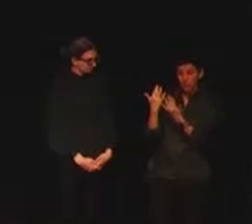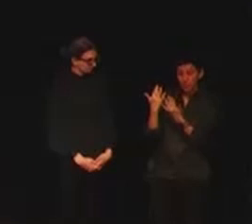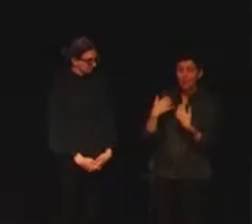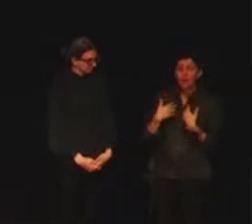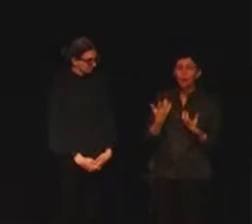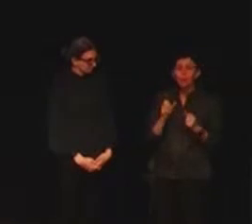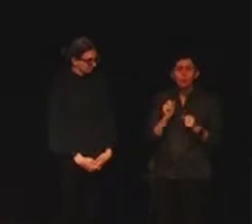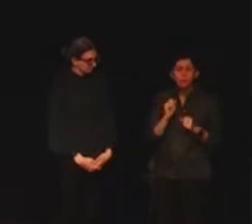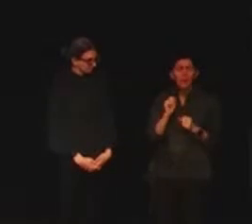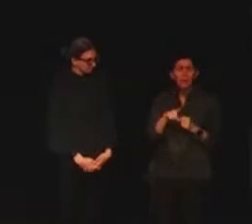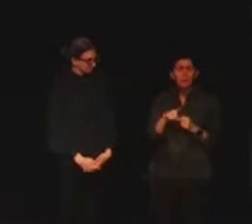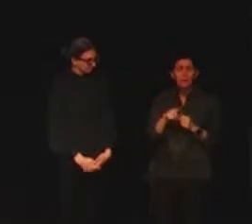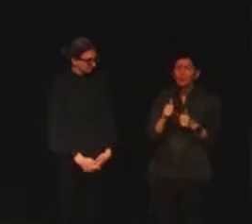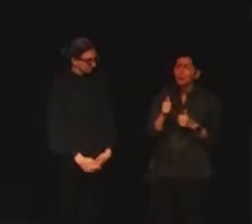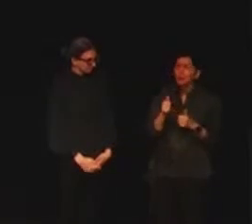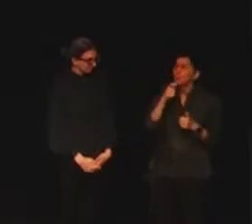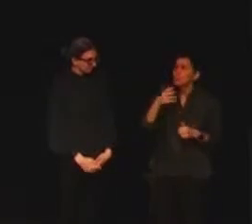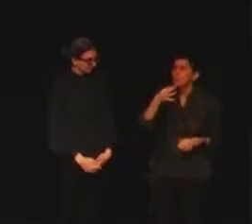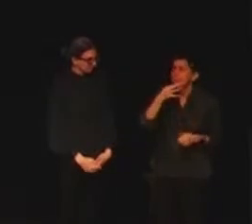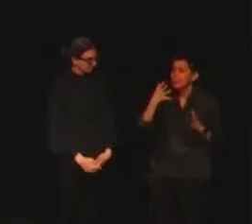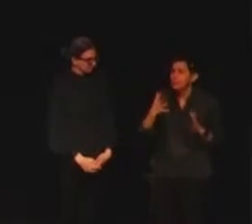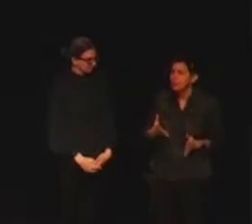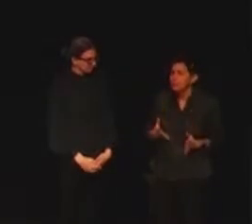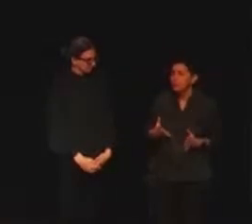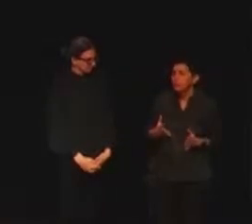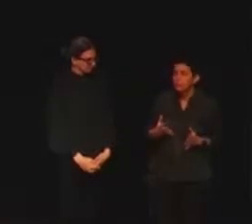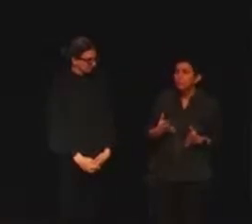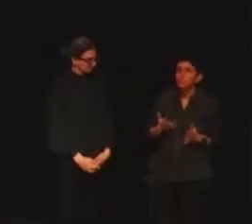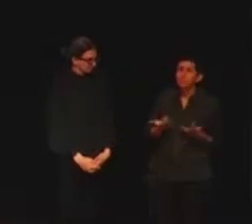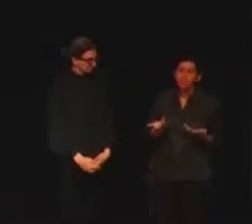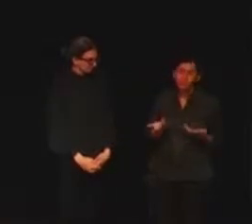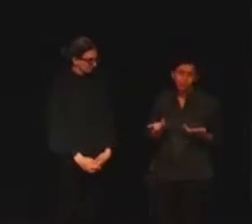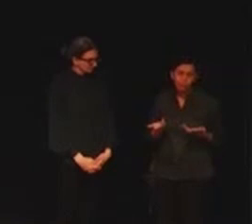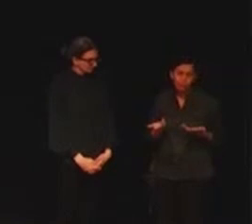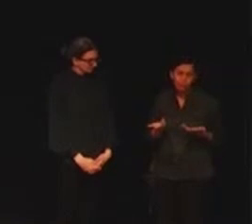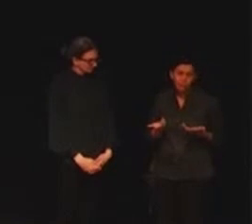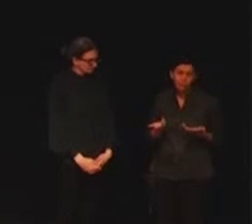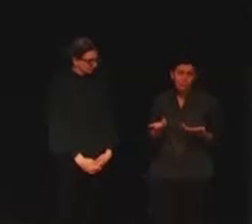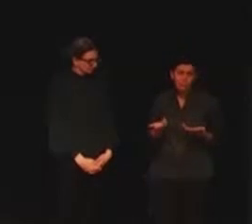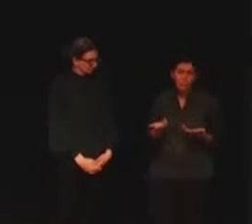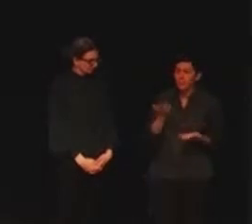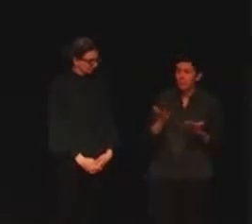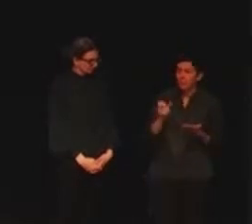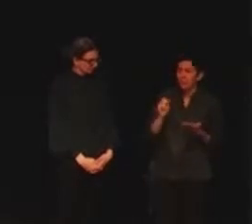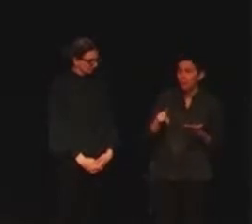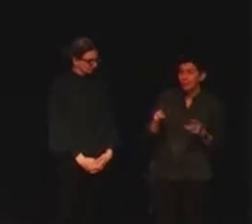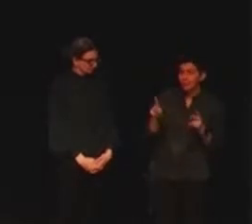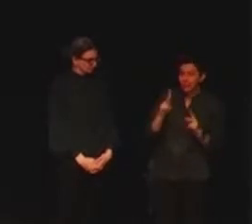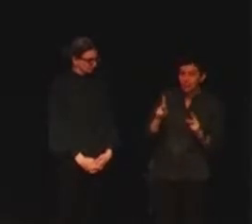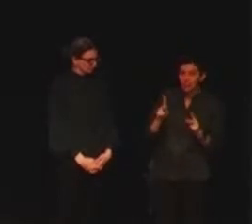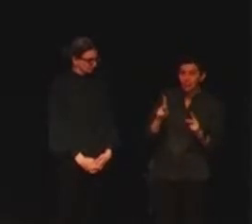ask, okay, which experts are we going to spend some time with? Maybe we'll ask the experts who are,